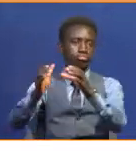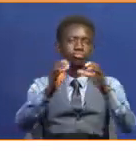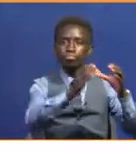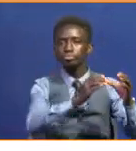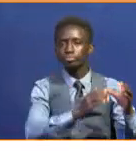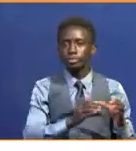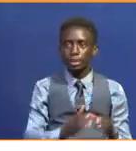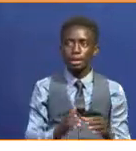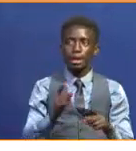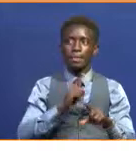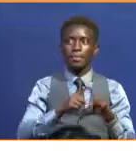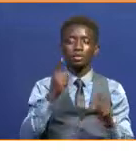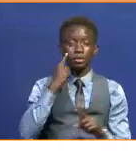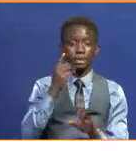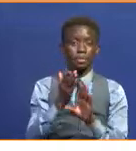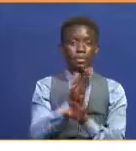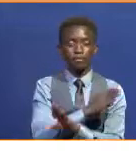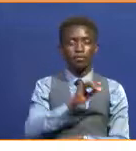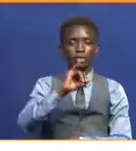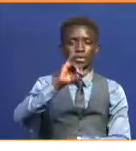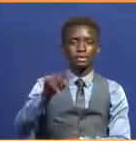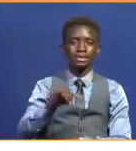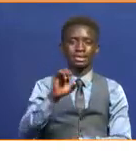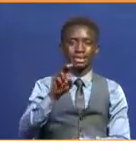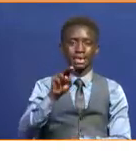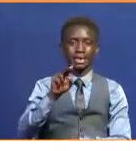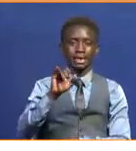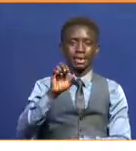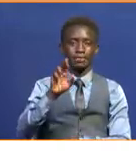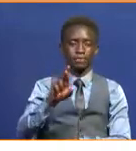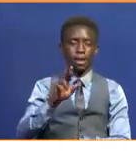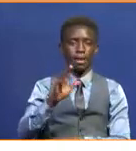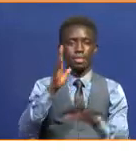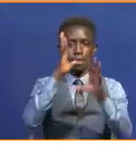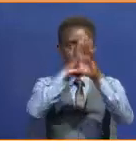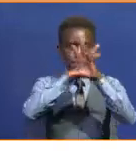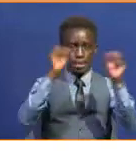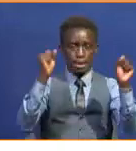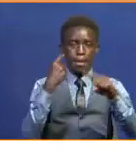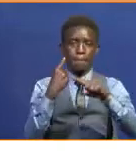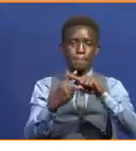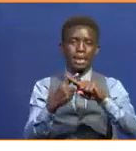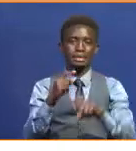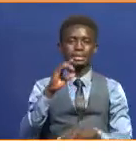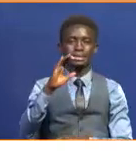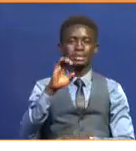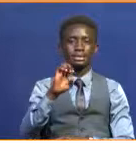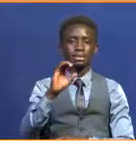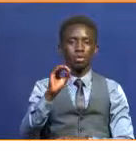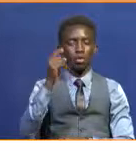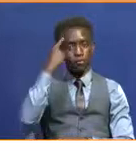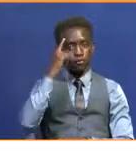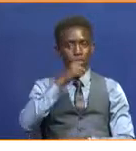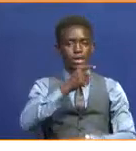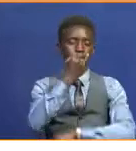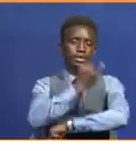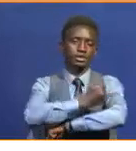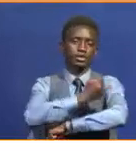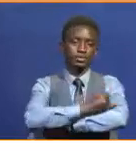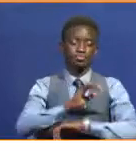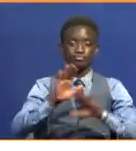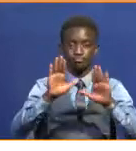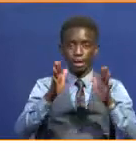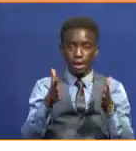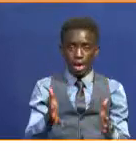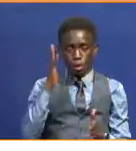was Dr. Jennifer Riria, who is the president and CEO of that institution. We'll be getting back to that as soon as we